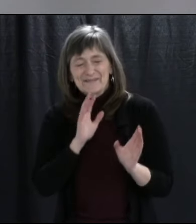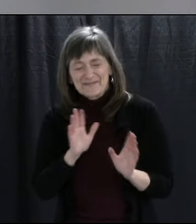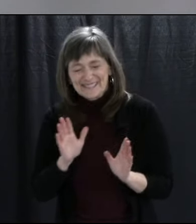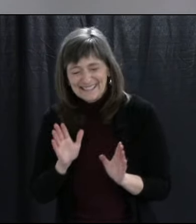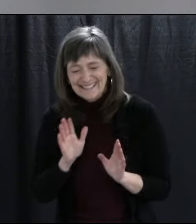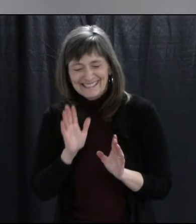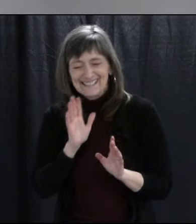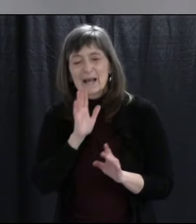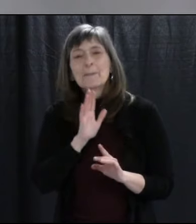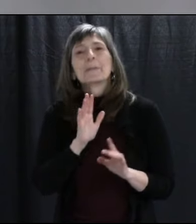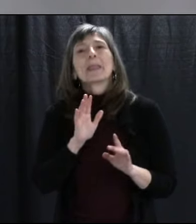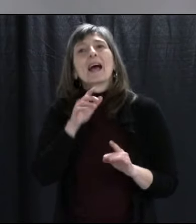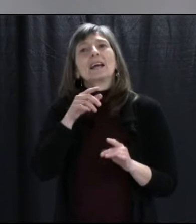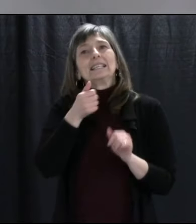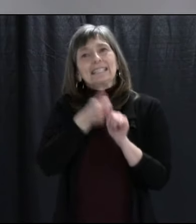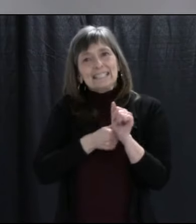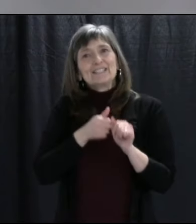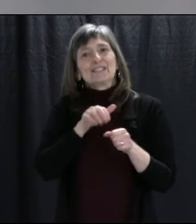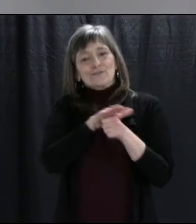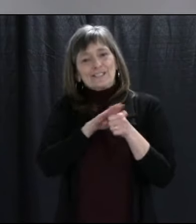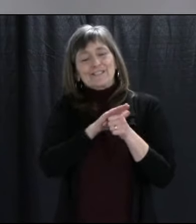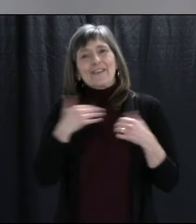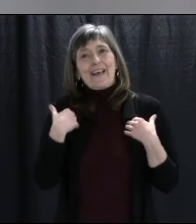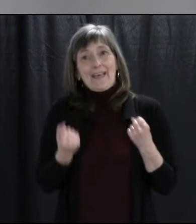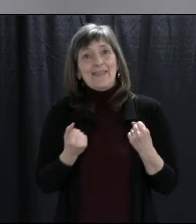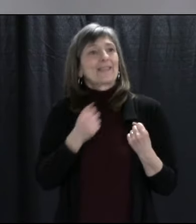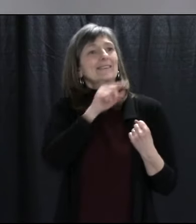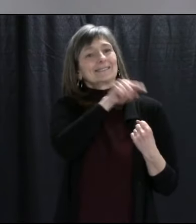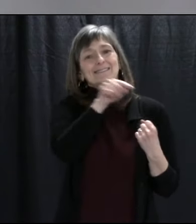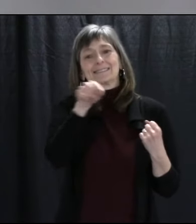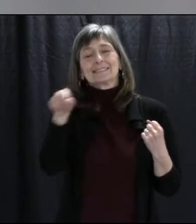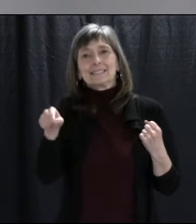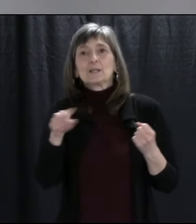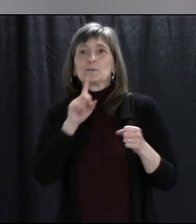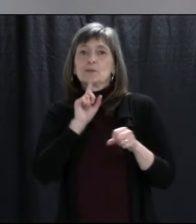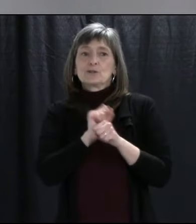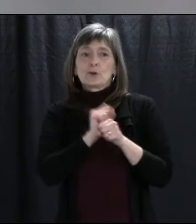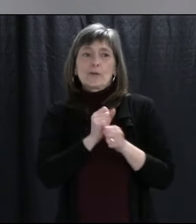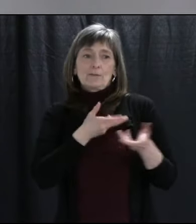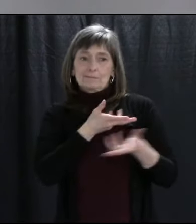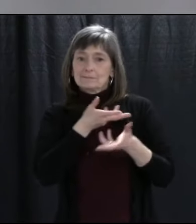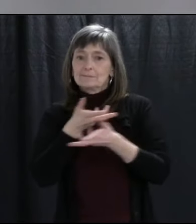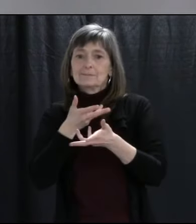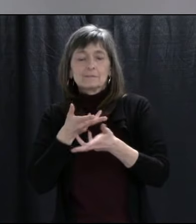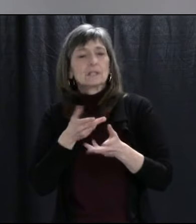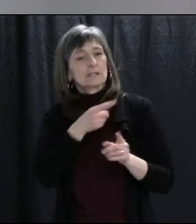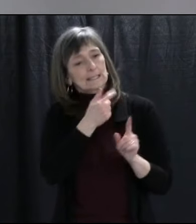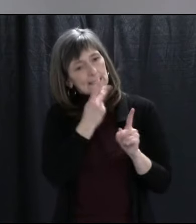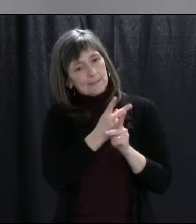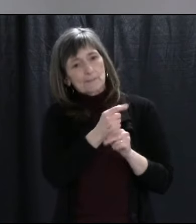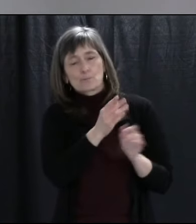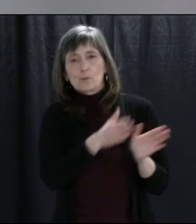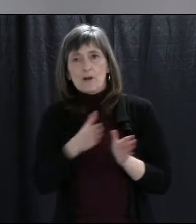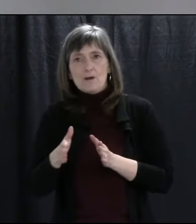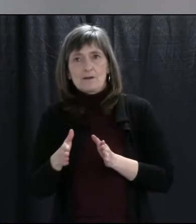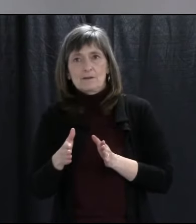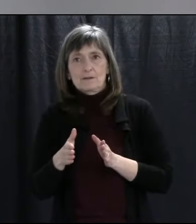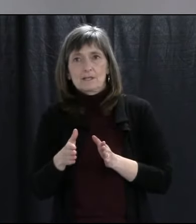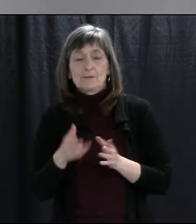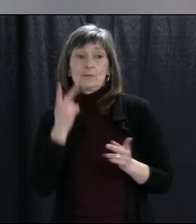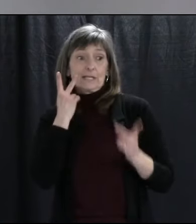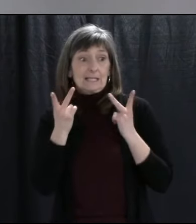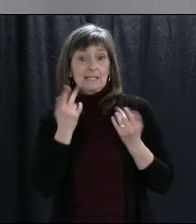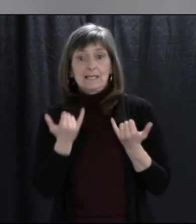our RHA facilities as we look towards an increase in numbers and an increase in